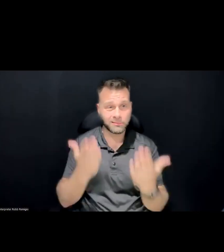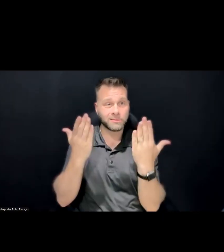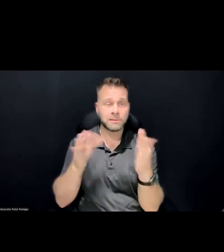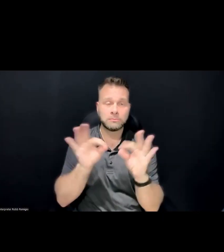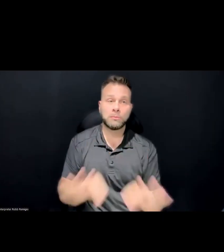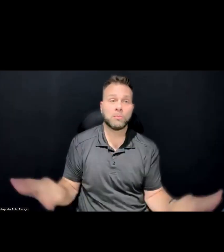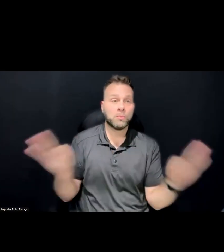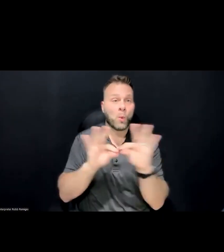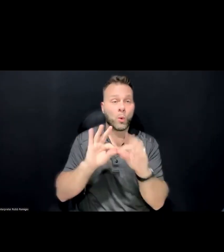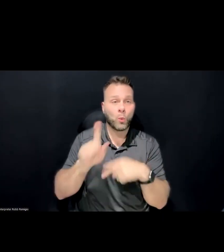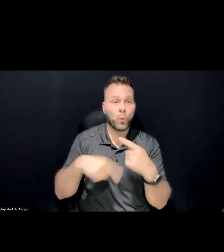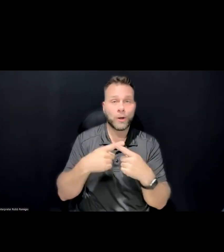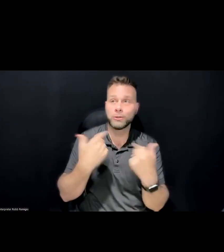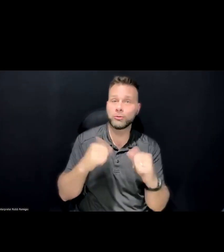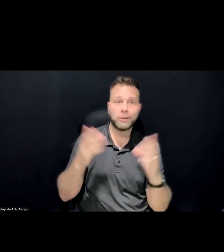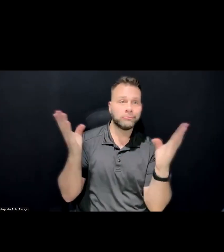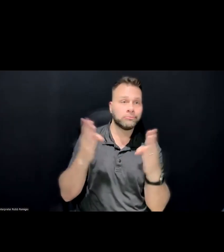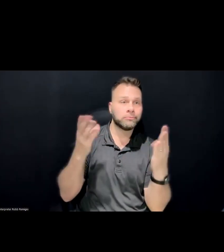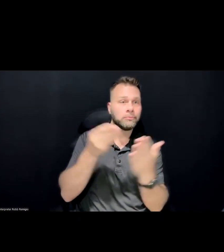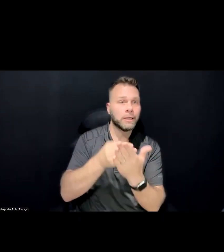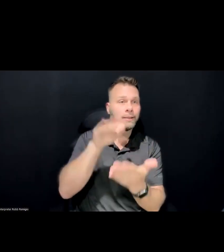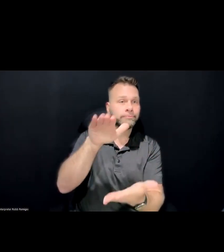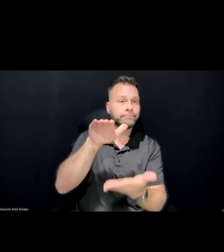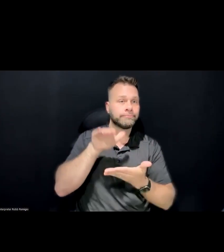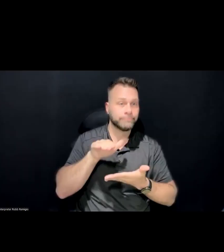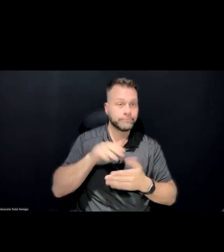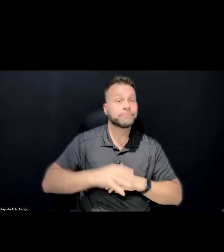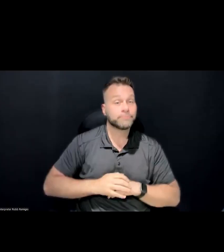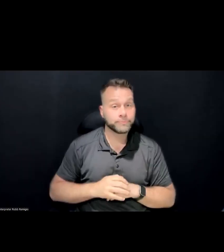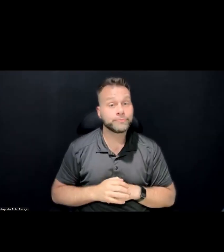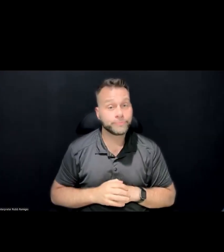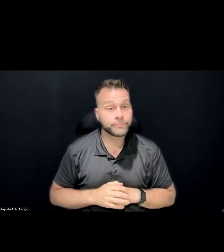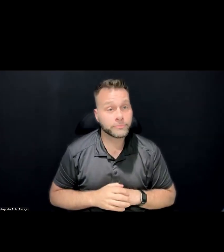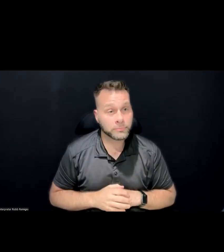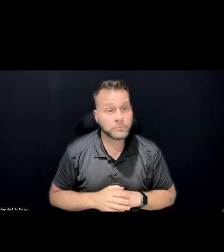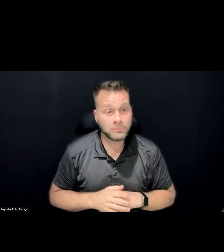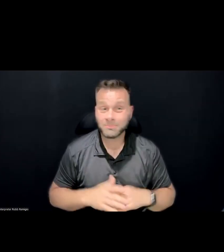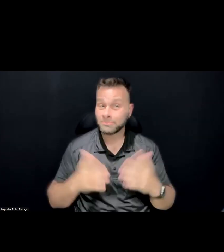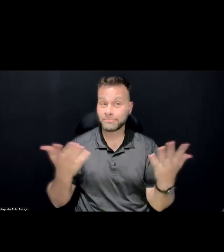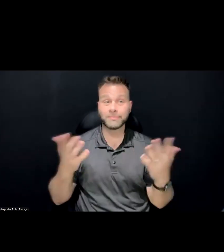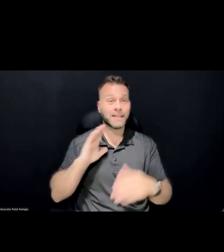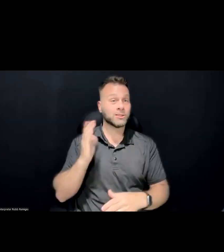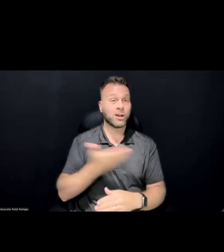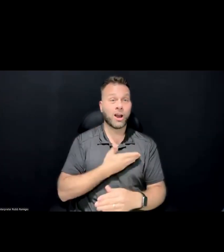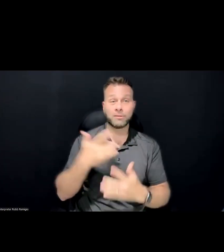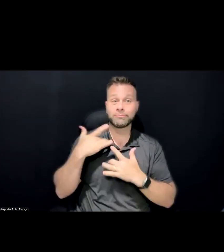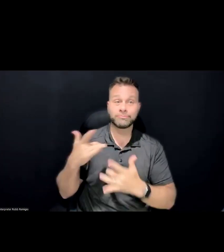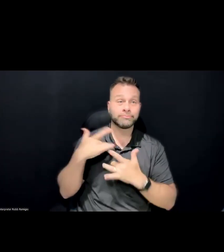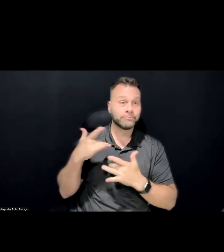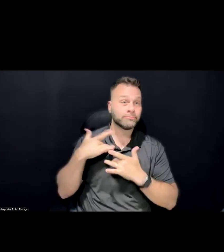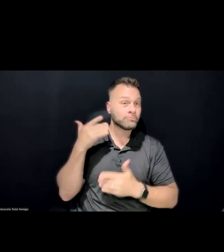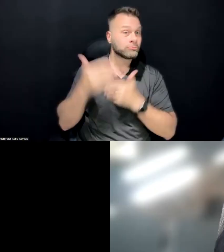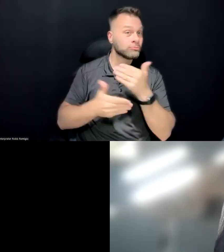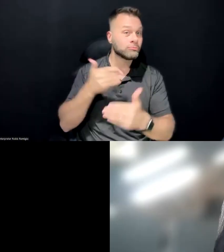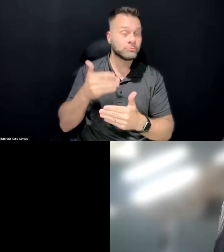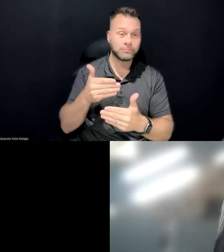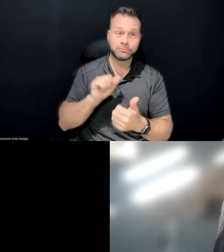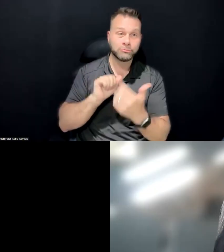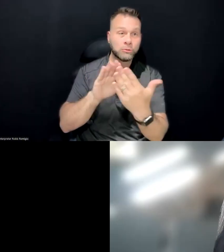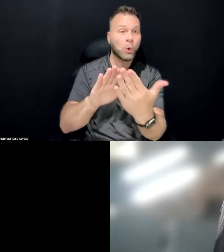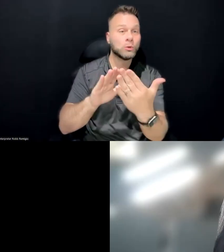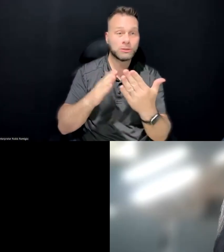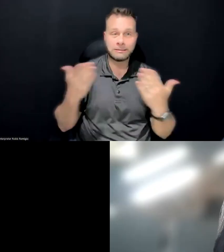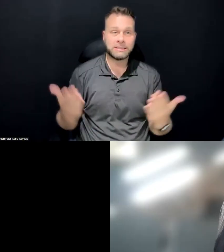So I don't know if anybody has any questions, but this is how we do this work here at the Immigrants Assistance Center. And more than